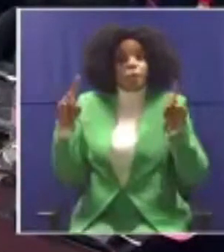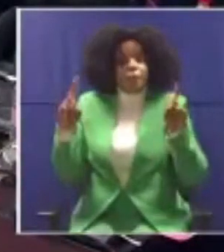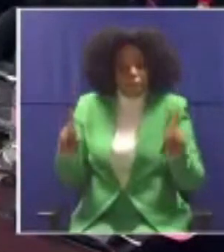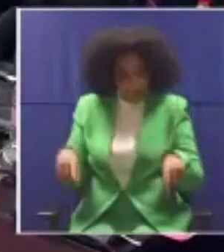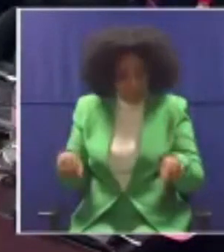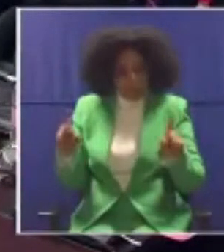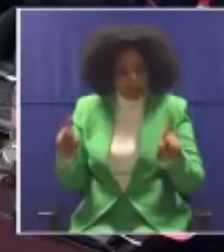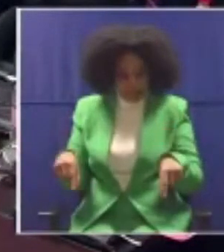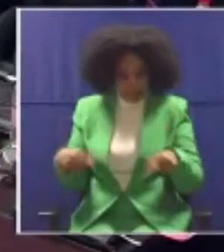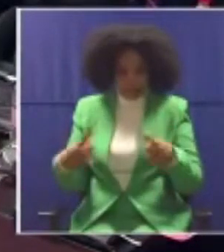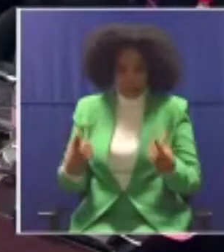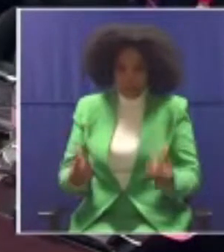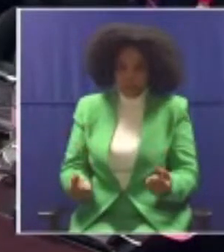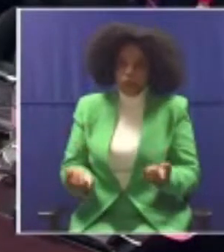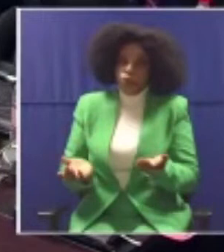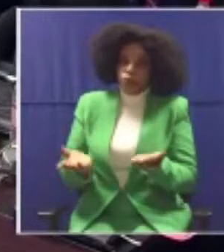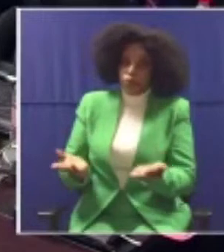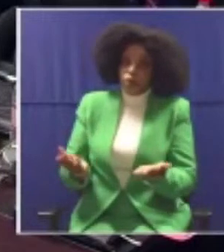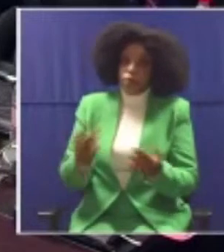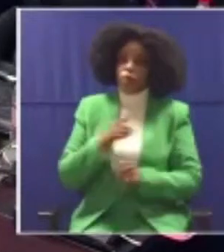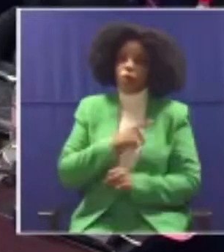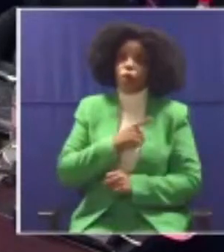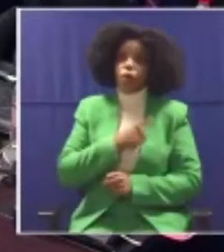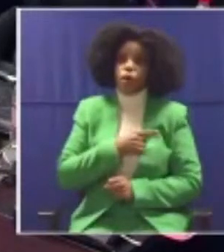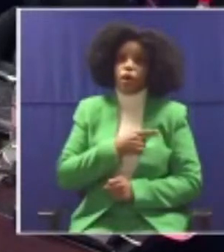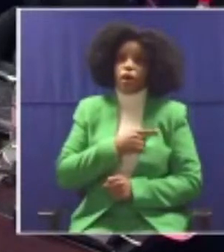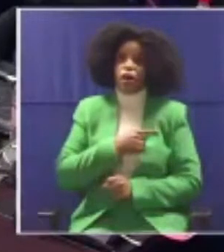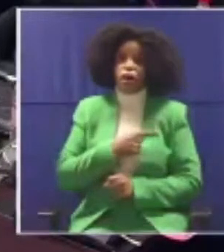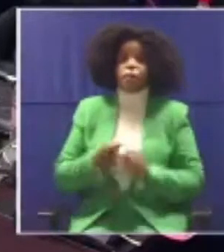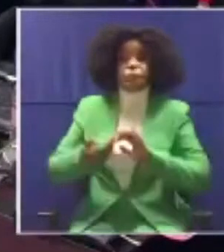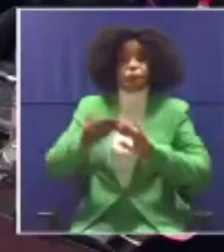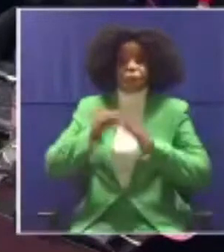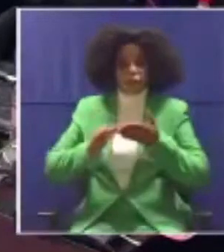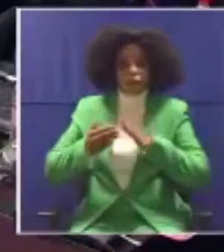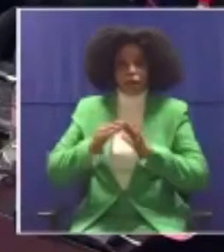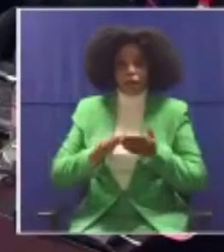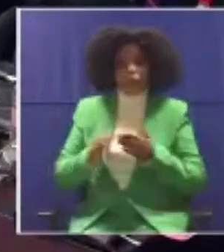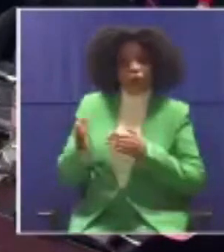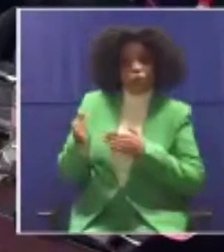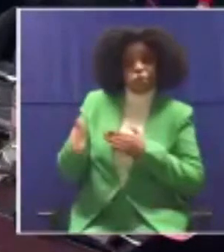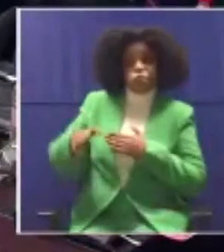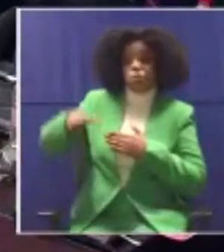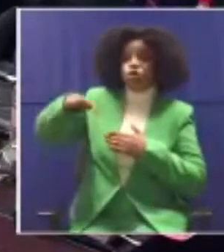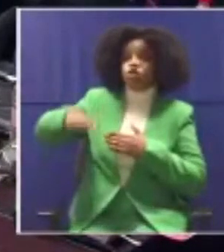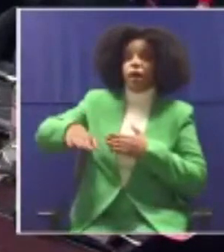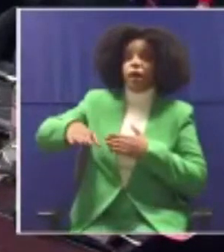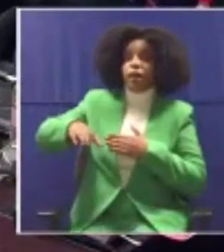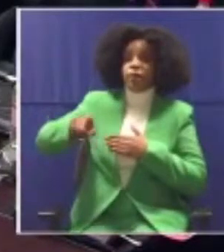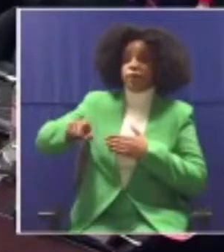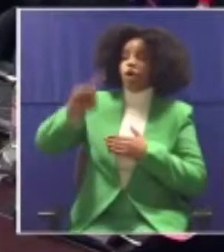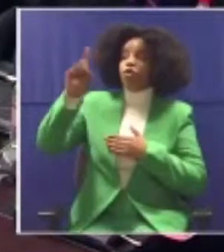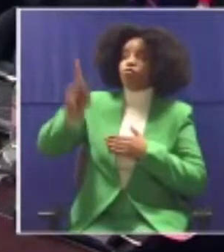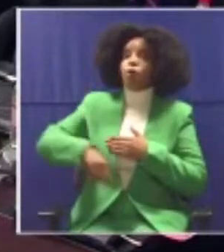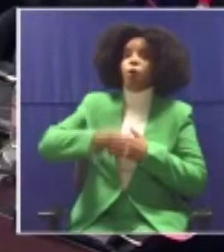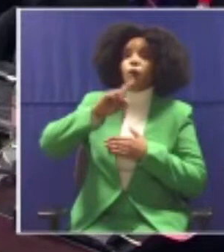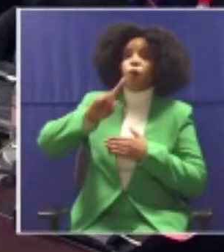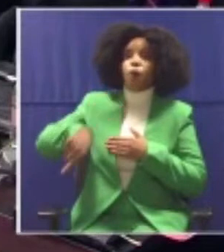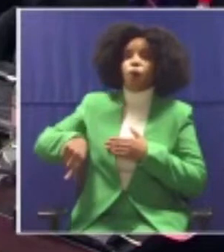do so because in society, when a child is wrong, the question is always